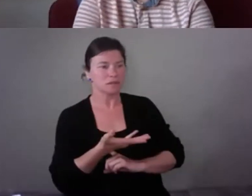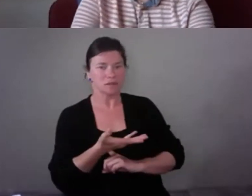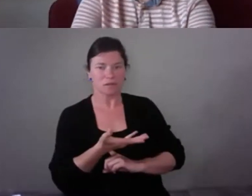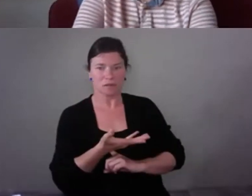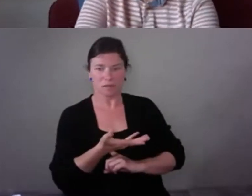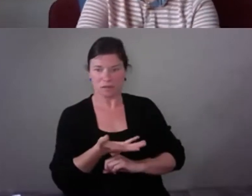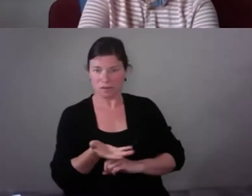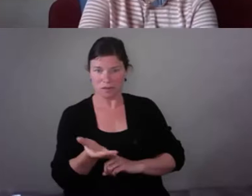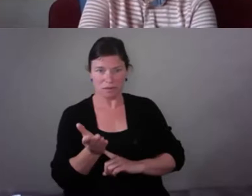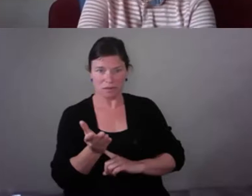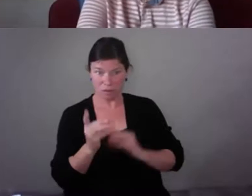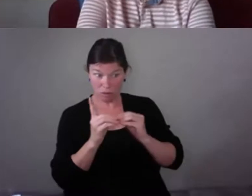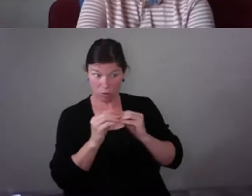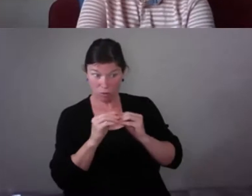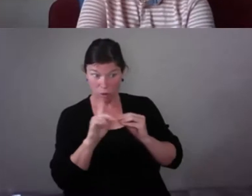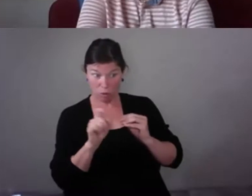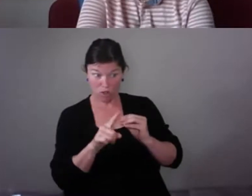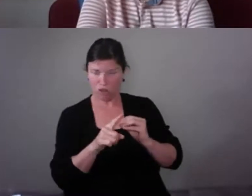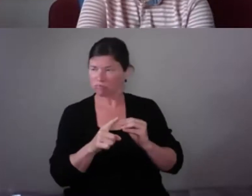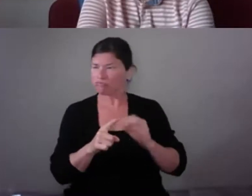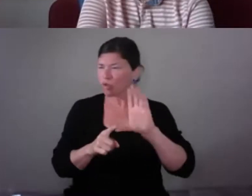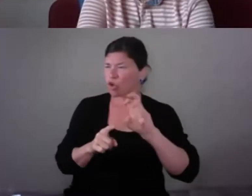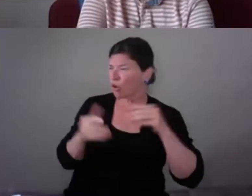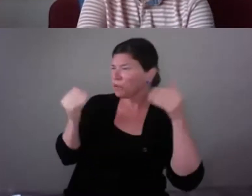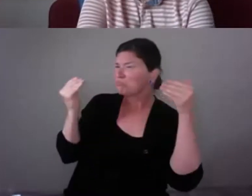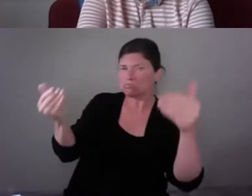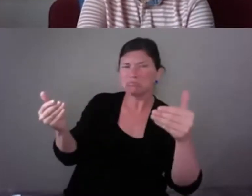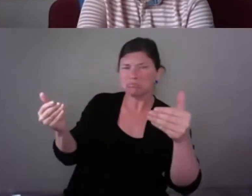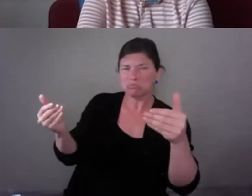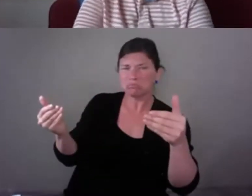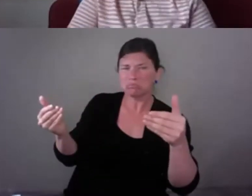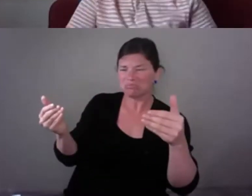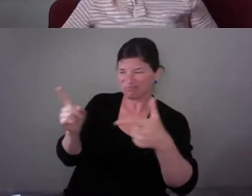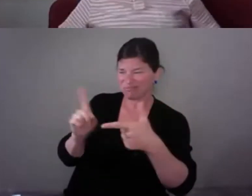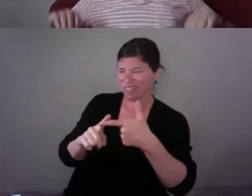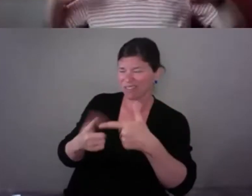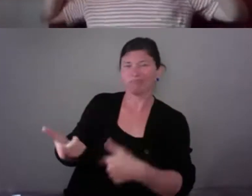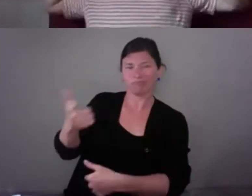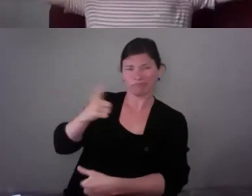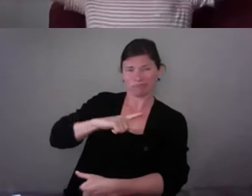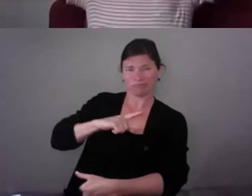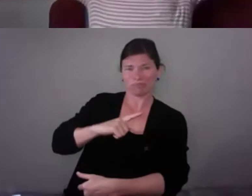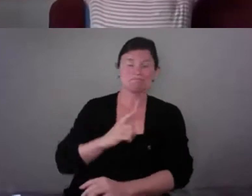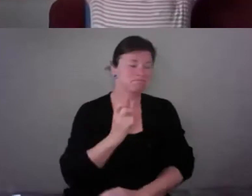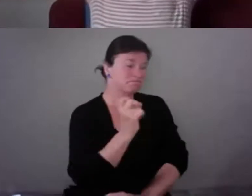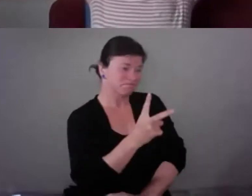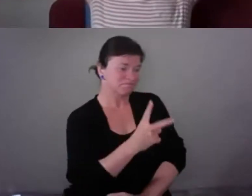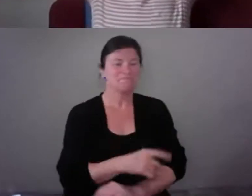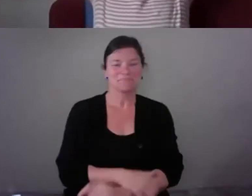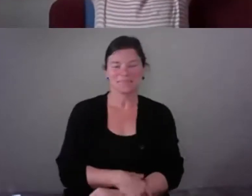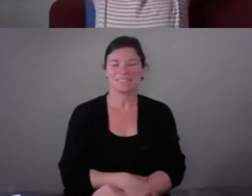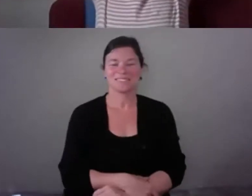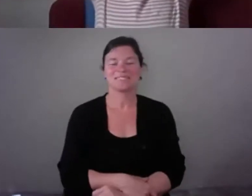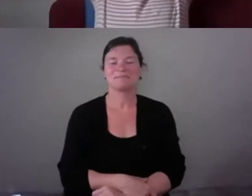after this last one. Yeah, go ahead and do the question, and then I will. You can wrap it up. Yeah.